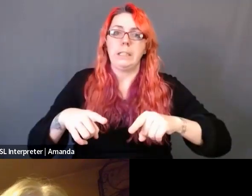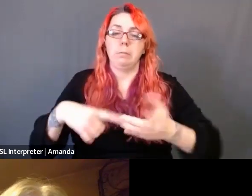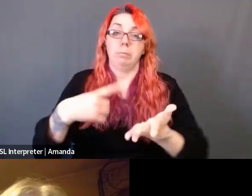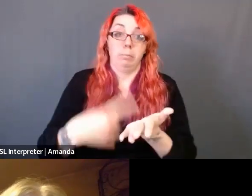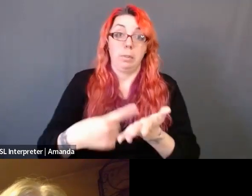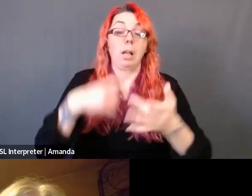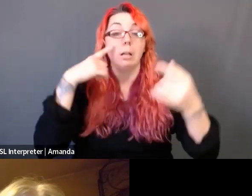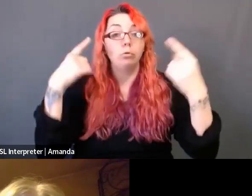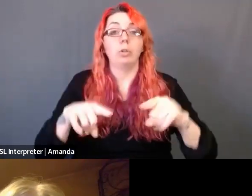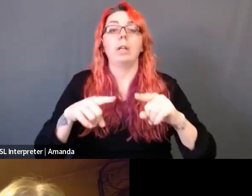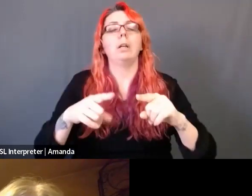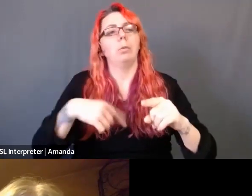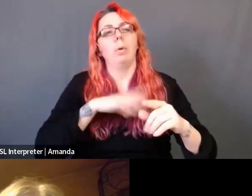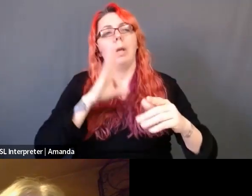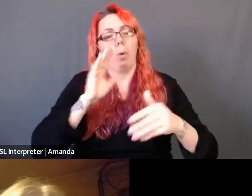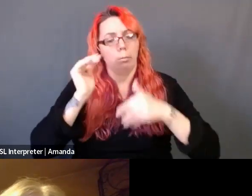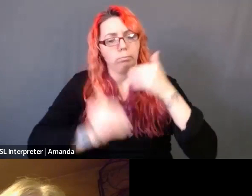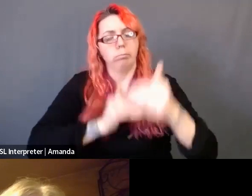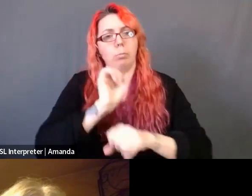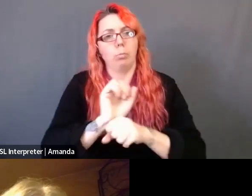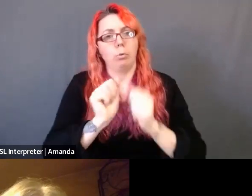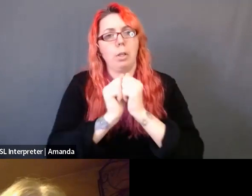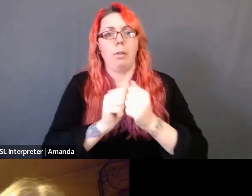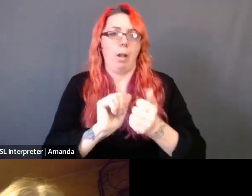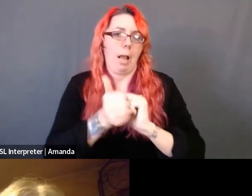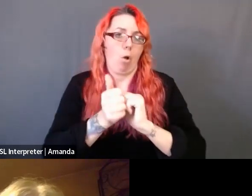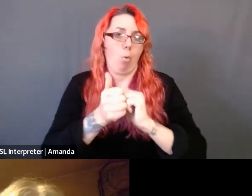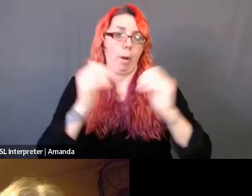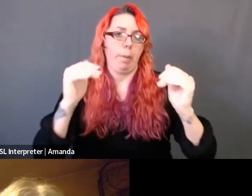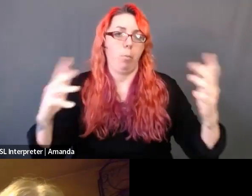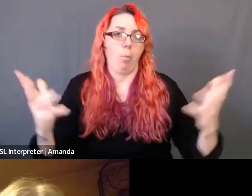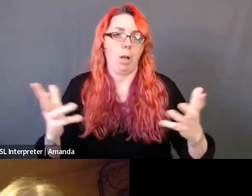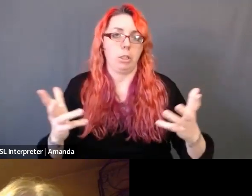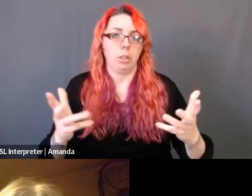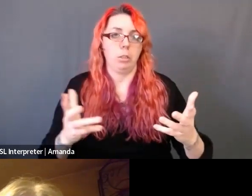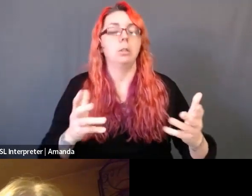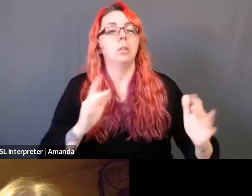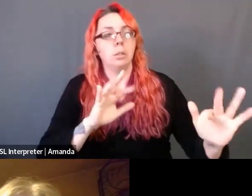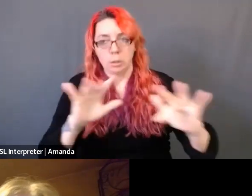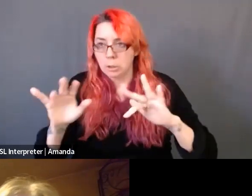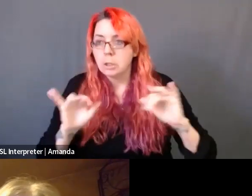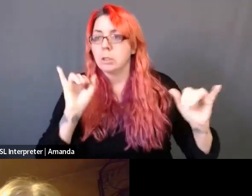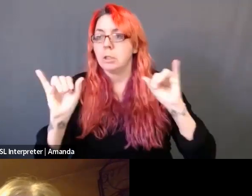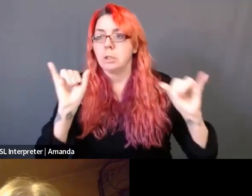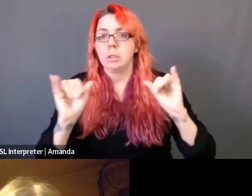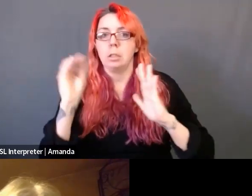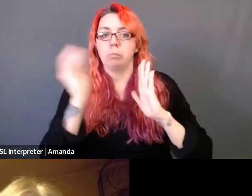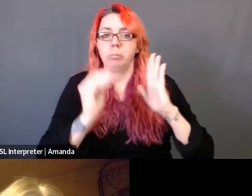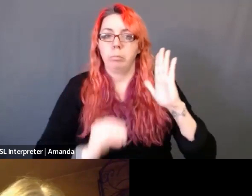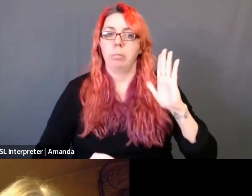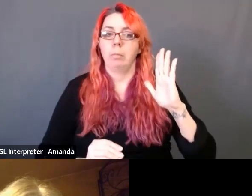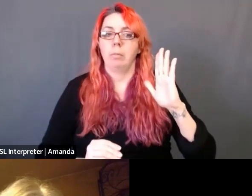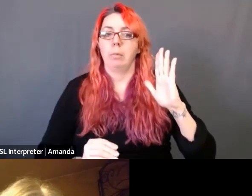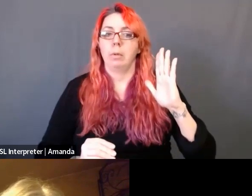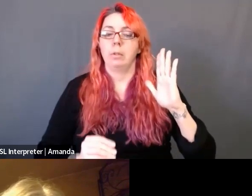engage and hold space with each other. And so you can see that this is a list that hopefully you're working with. And I would